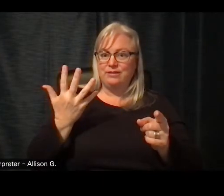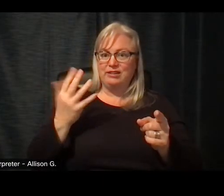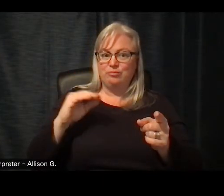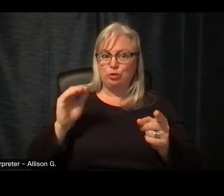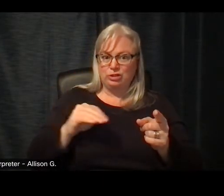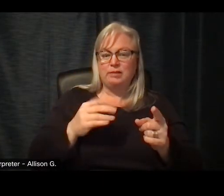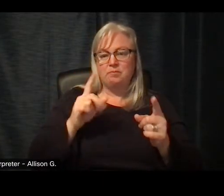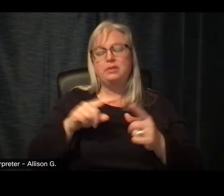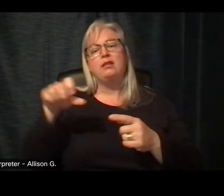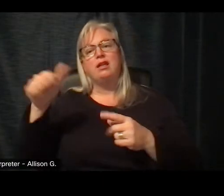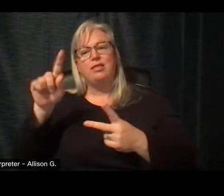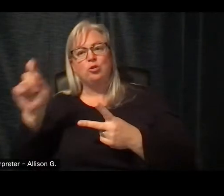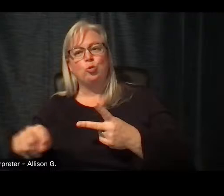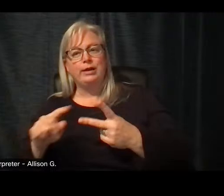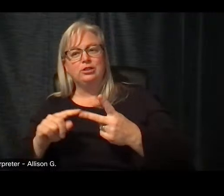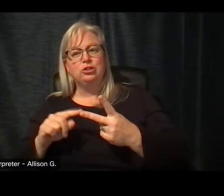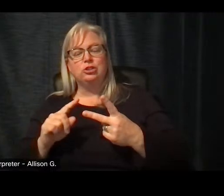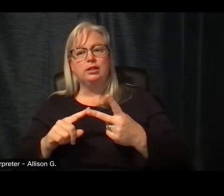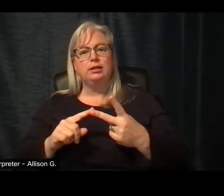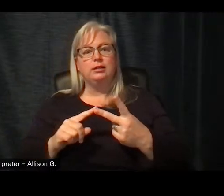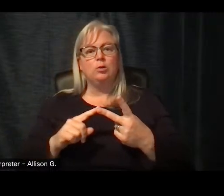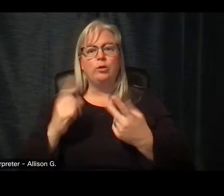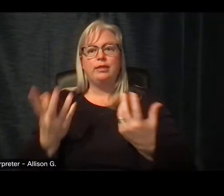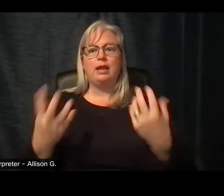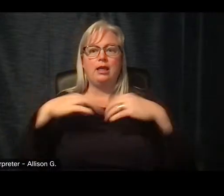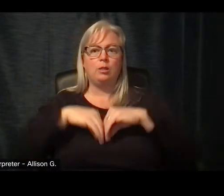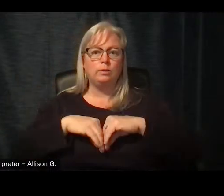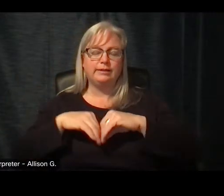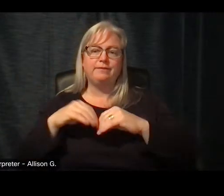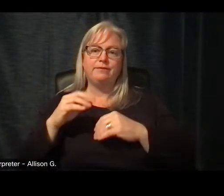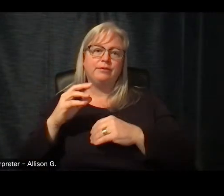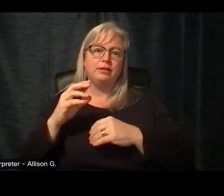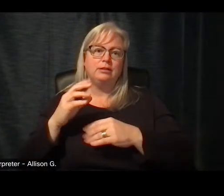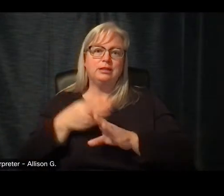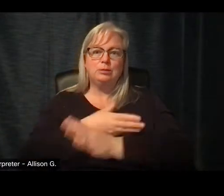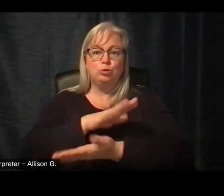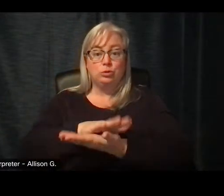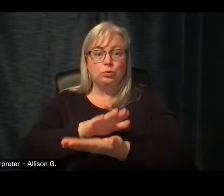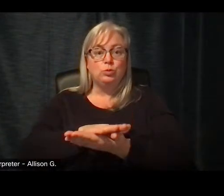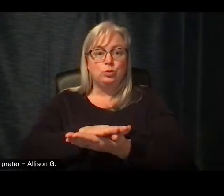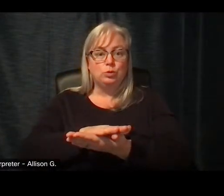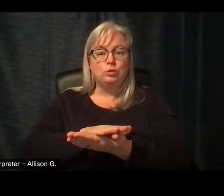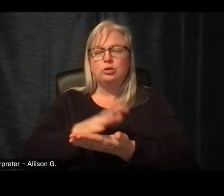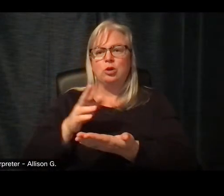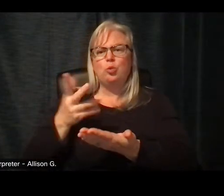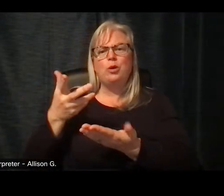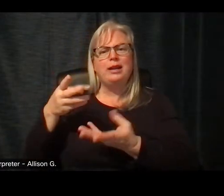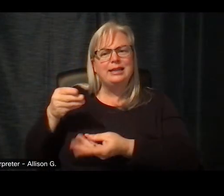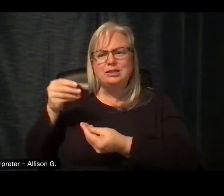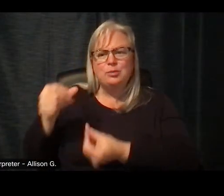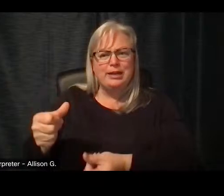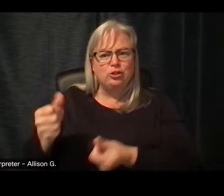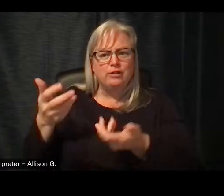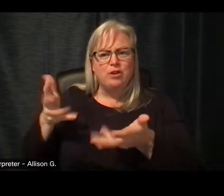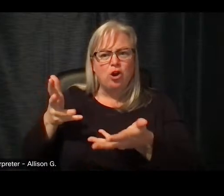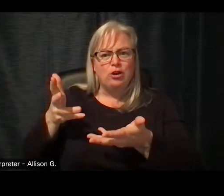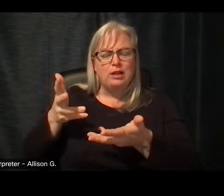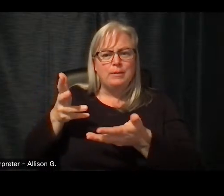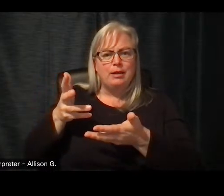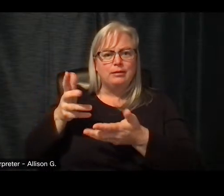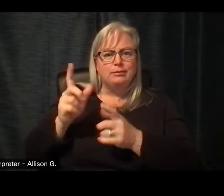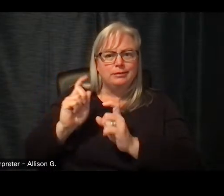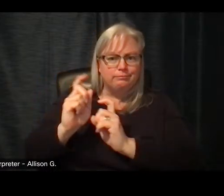And then the other question had to do with the inclusive preschool. So what expenditures have already been